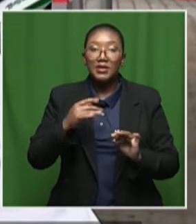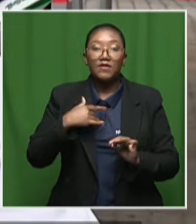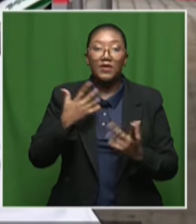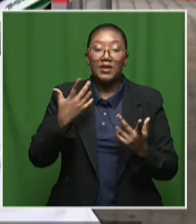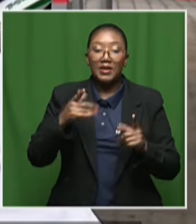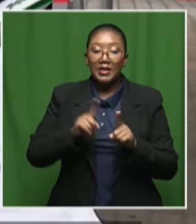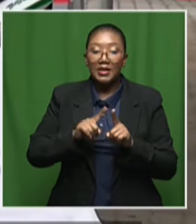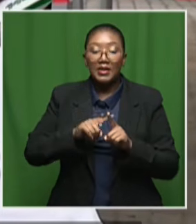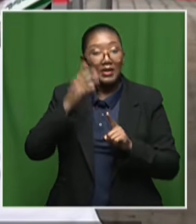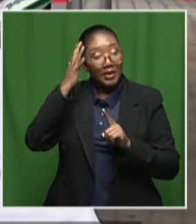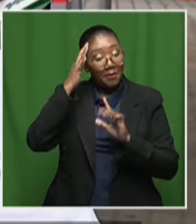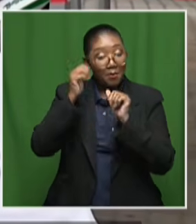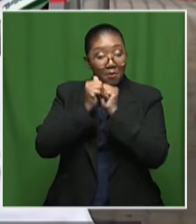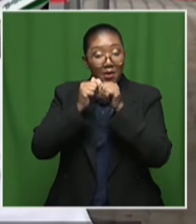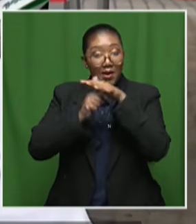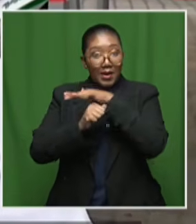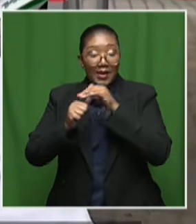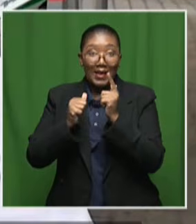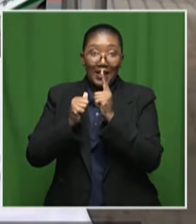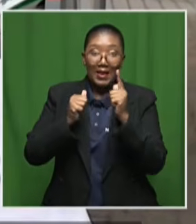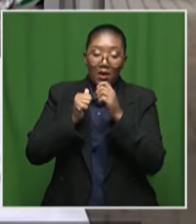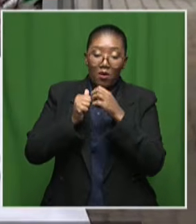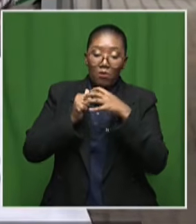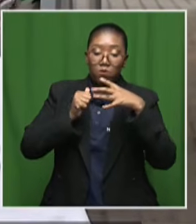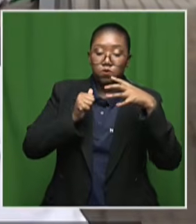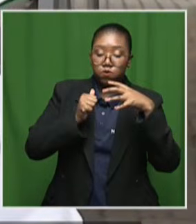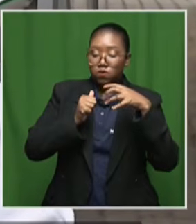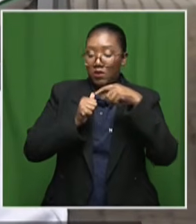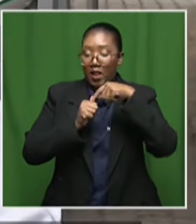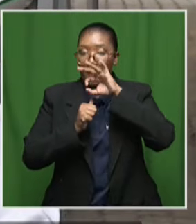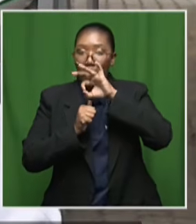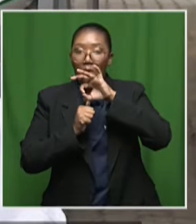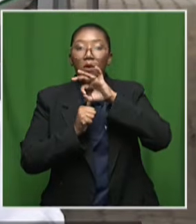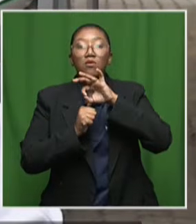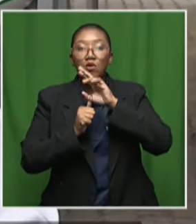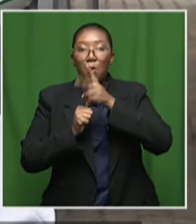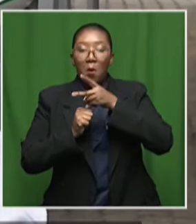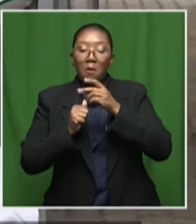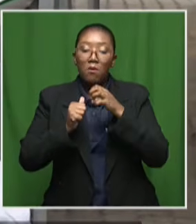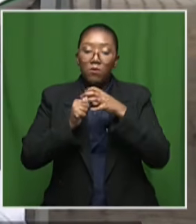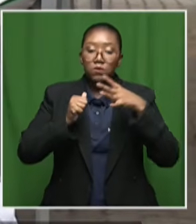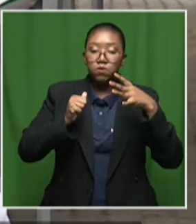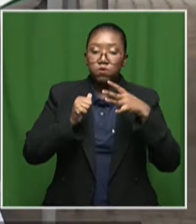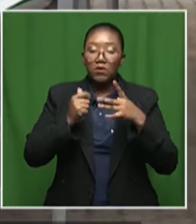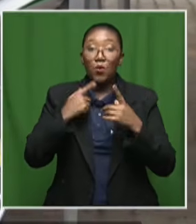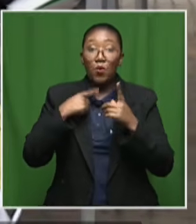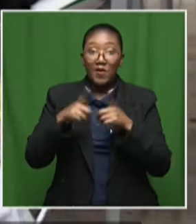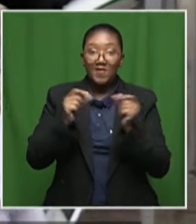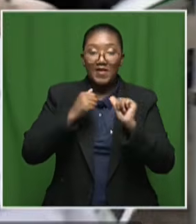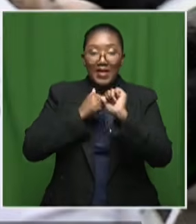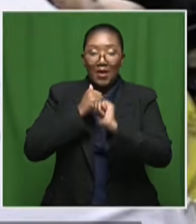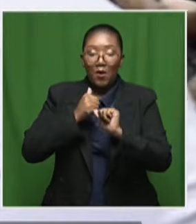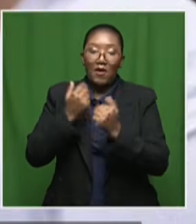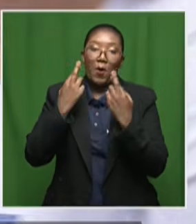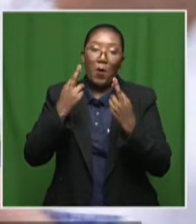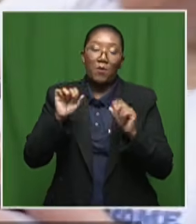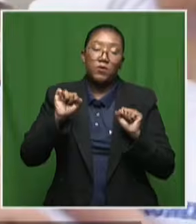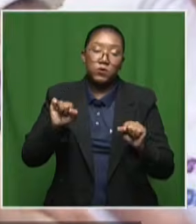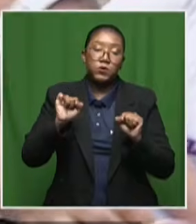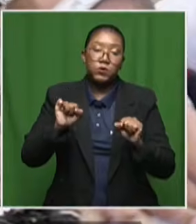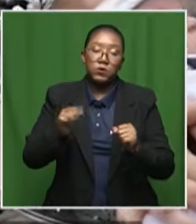the right side of his brain. So after the operation, hopefully the seizures will not be as bad anymore. Thank you so much for speaking to